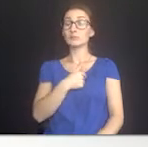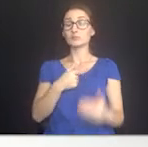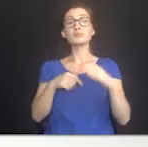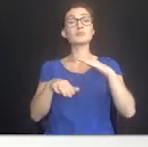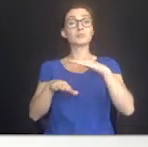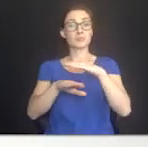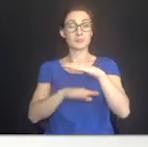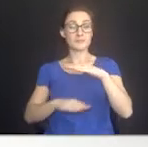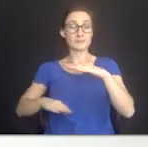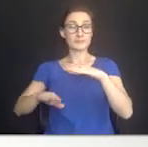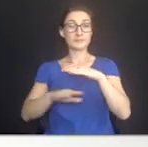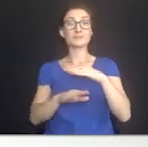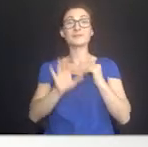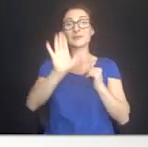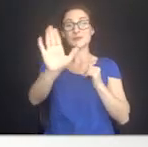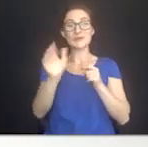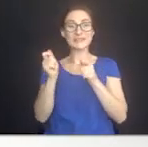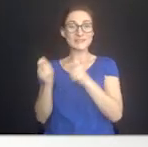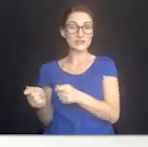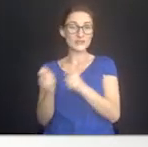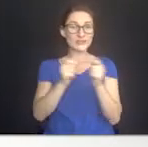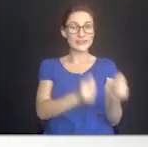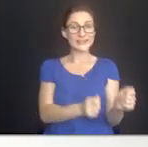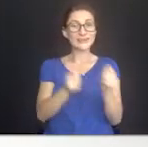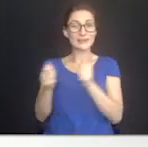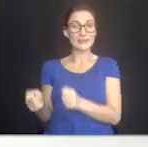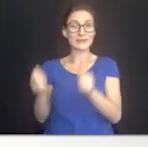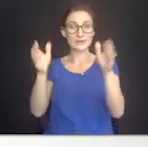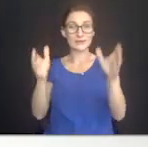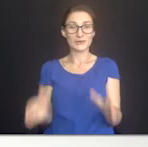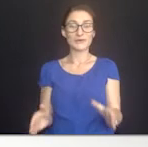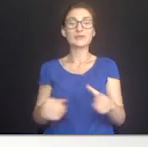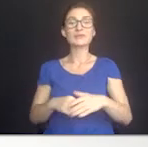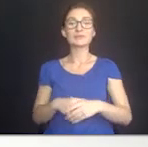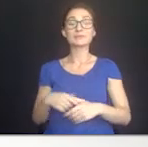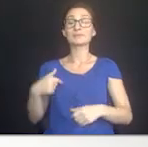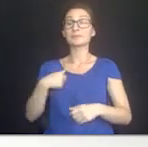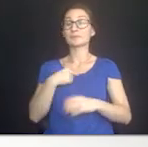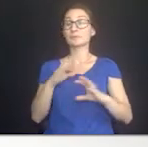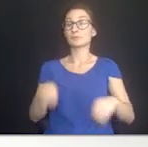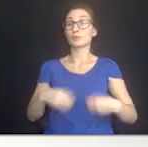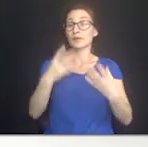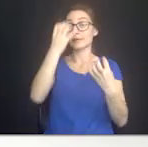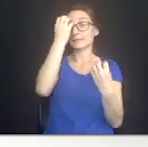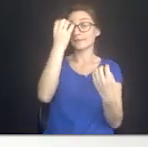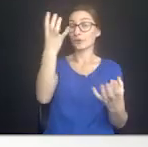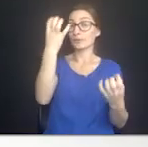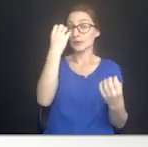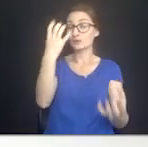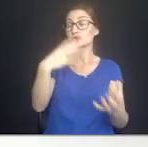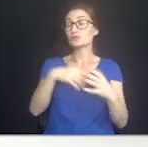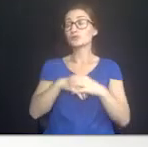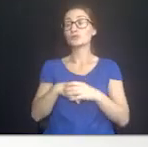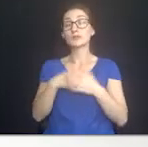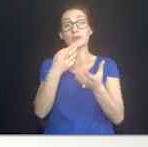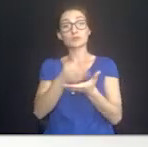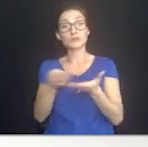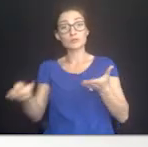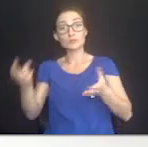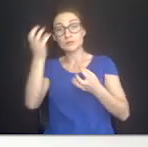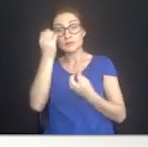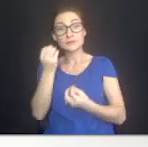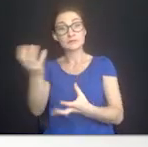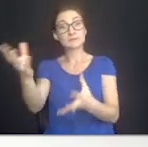essentially one of your cheerleaders. We provide information, we provide